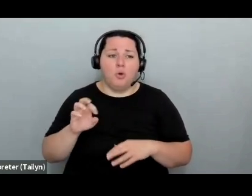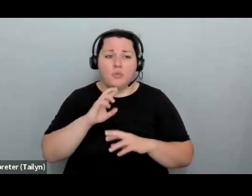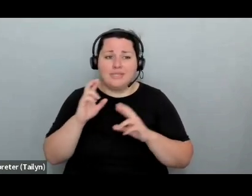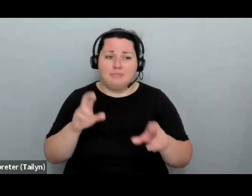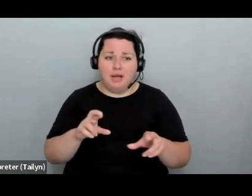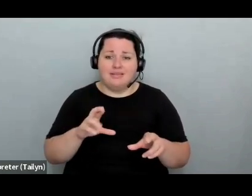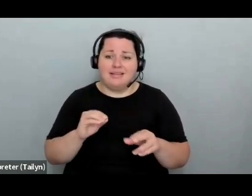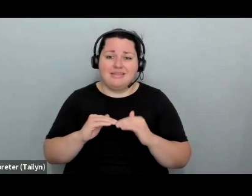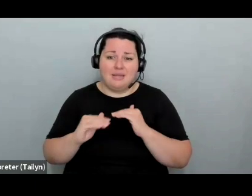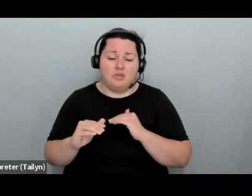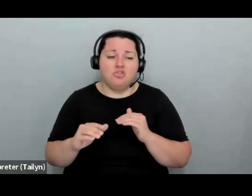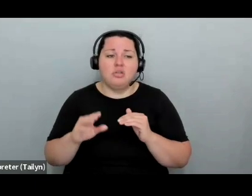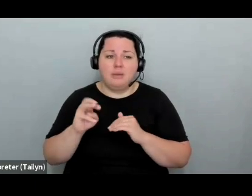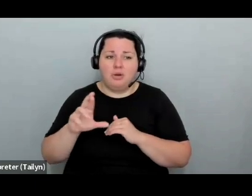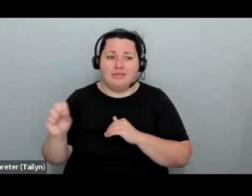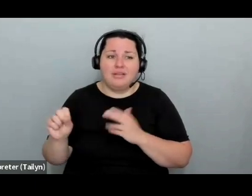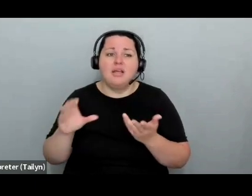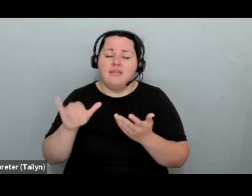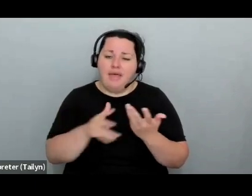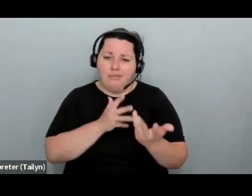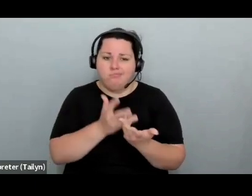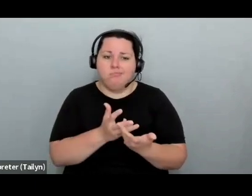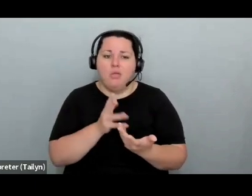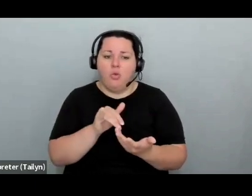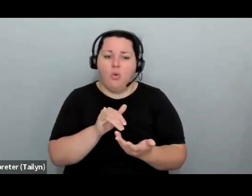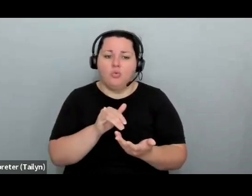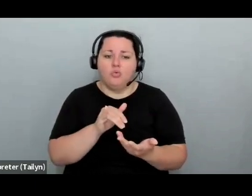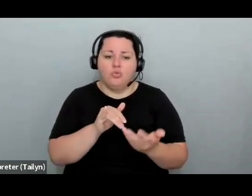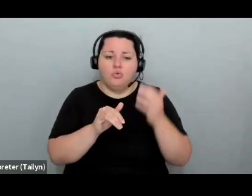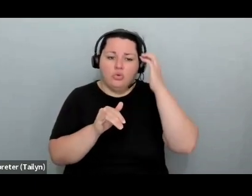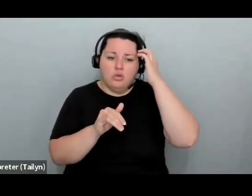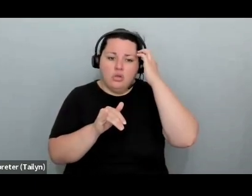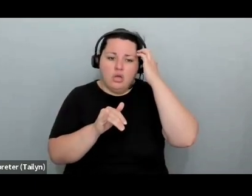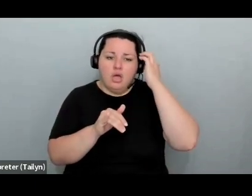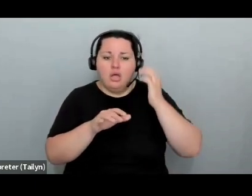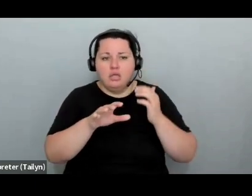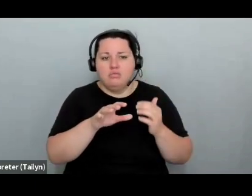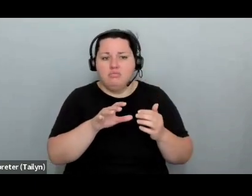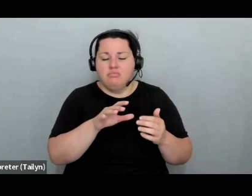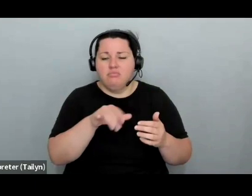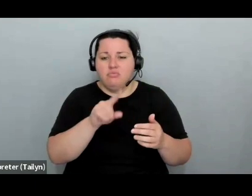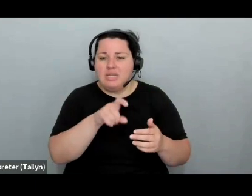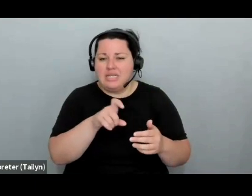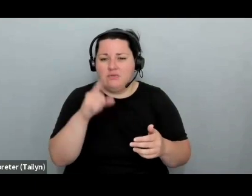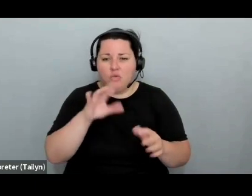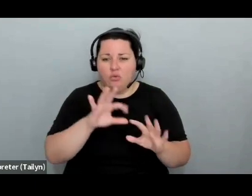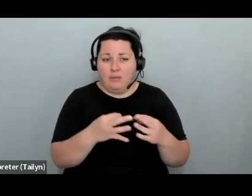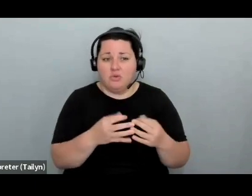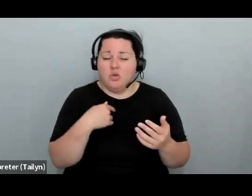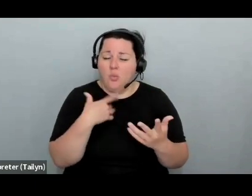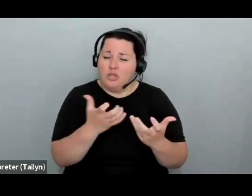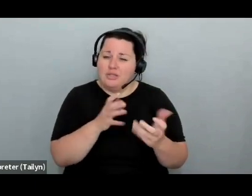customized model that is customized based on the needs of the youth and families. And I think that's the important thing. When you customize a system, you